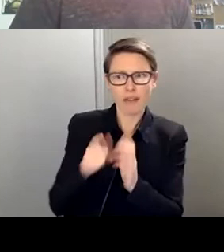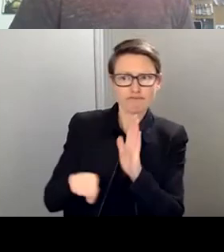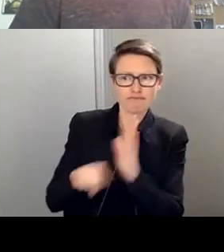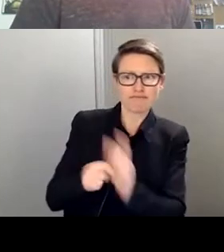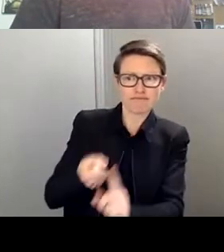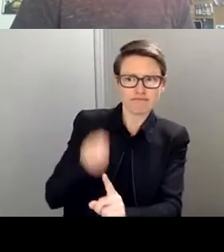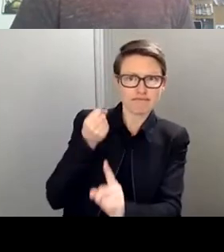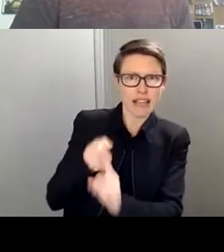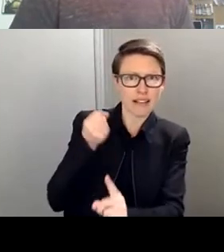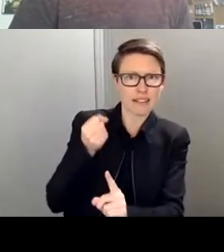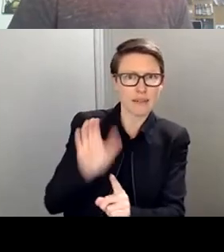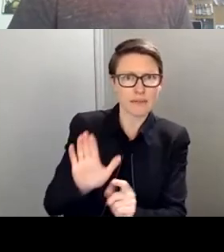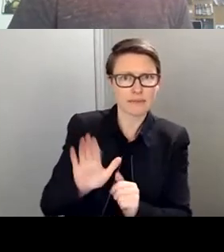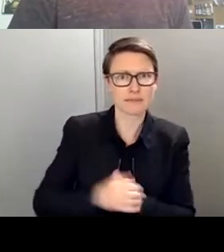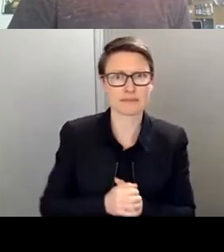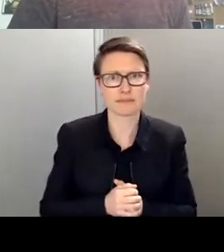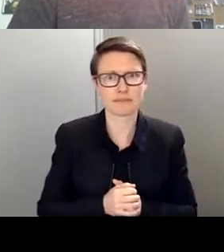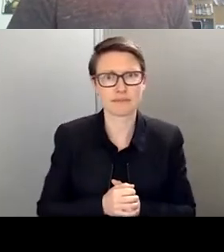The cost is.